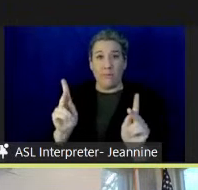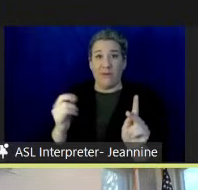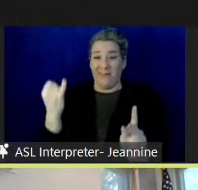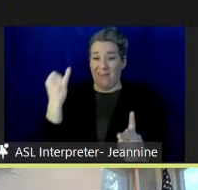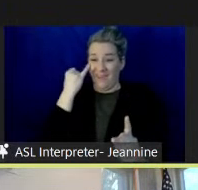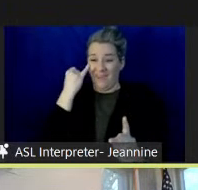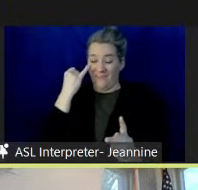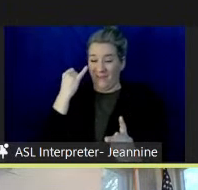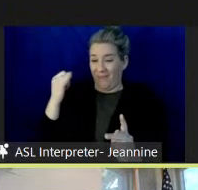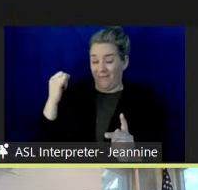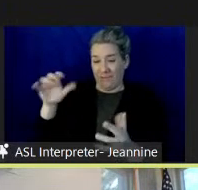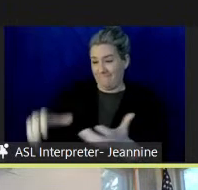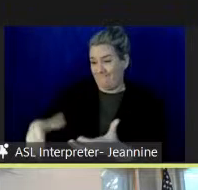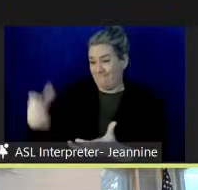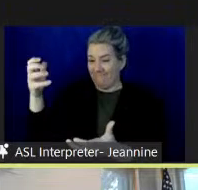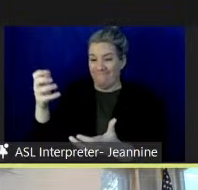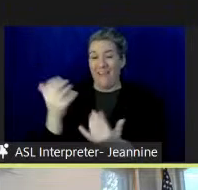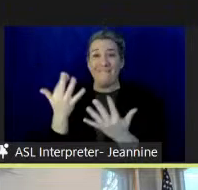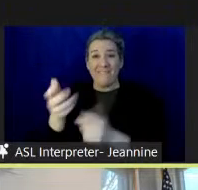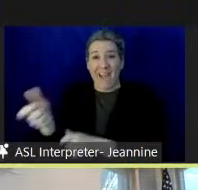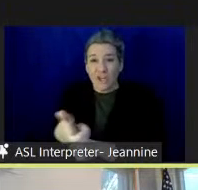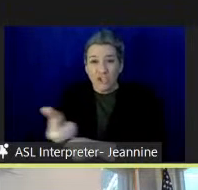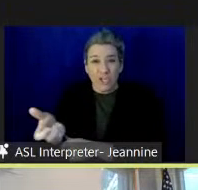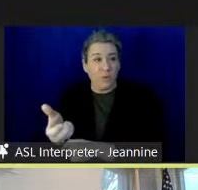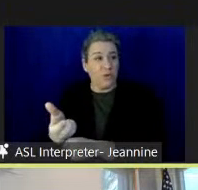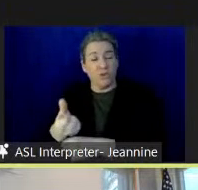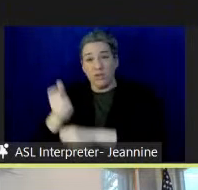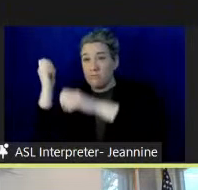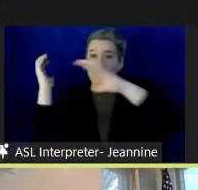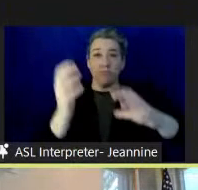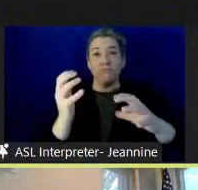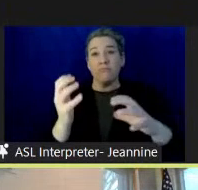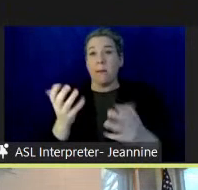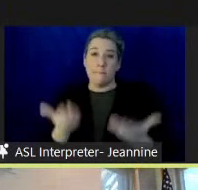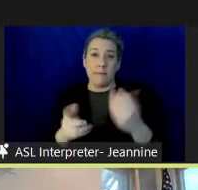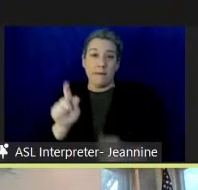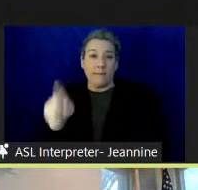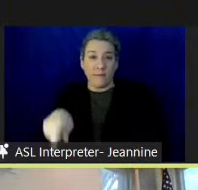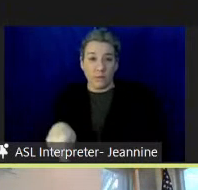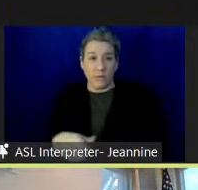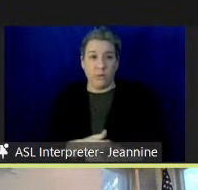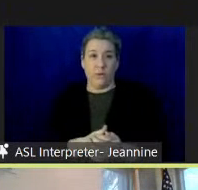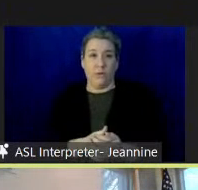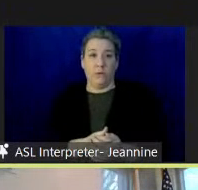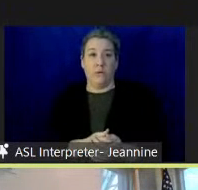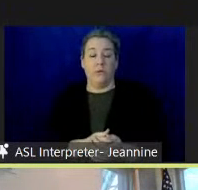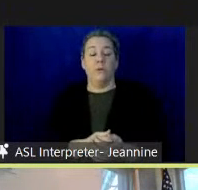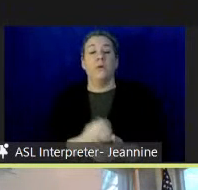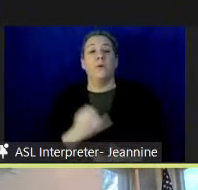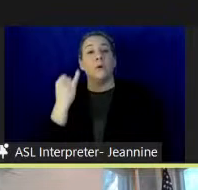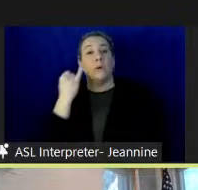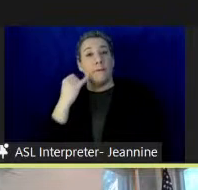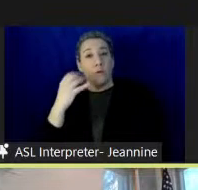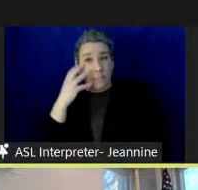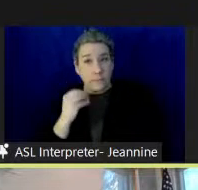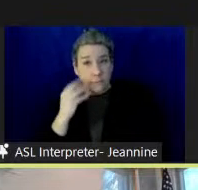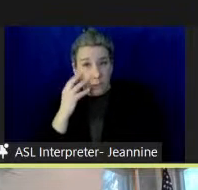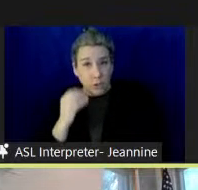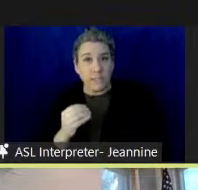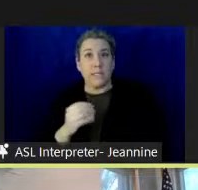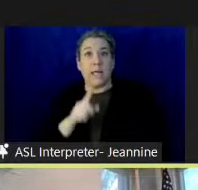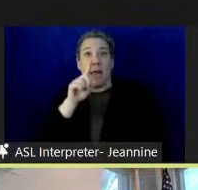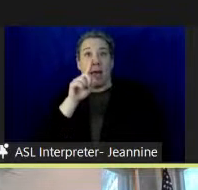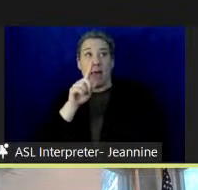arm myself with a fire extinguisher, I may have to do so. Okay. If we're experiencing this, if you are actively being shot